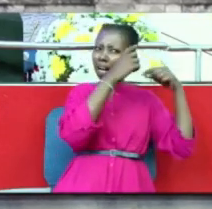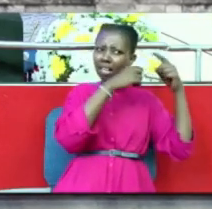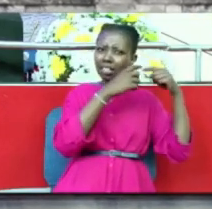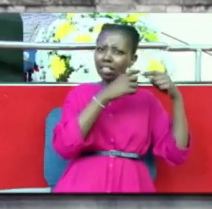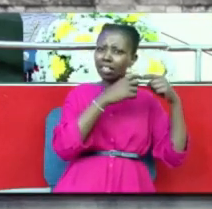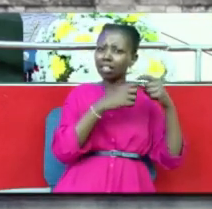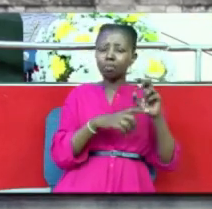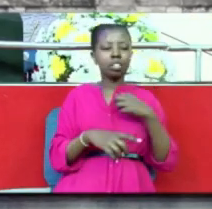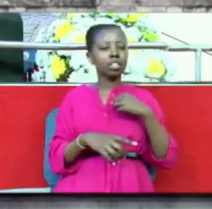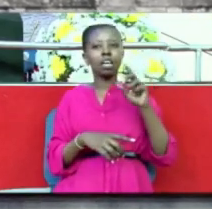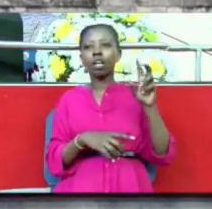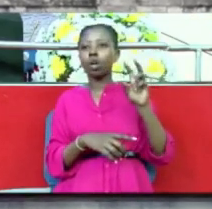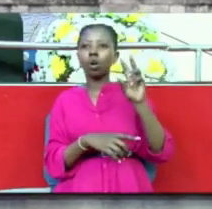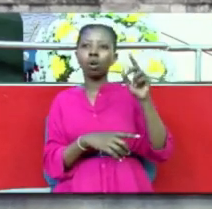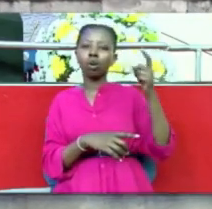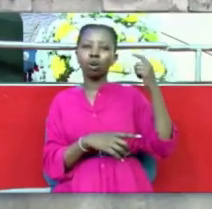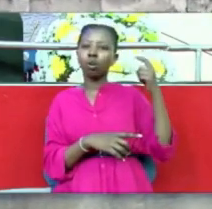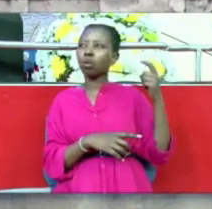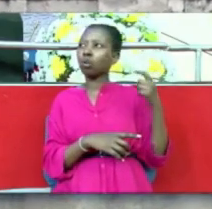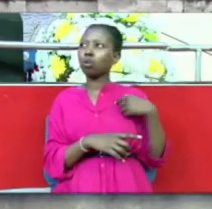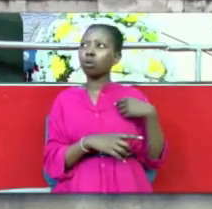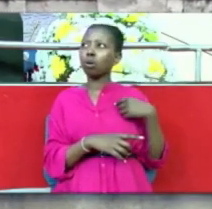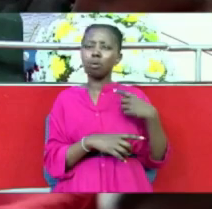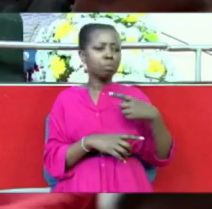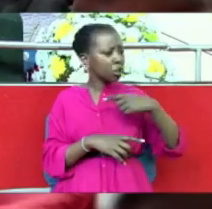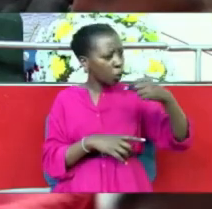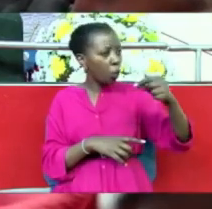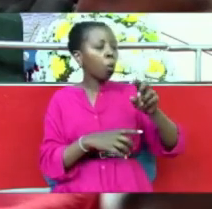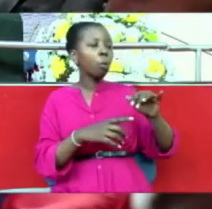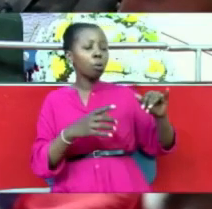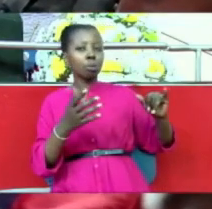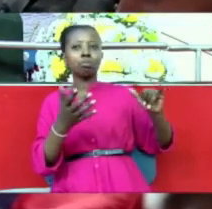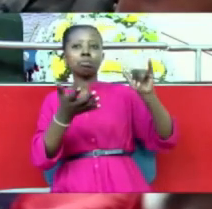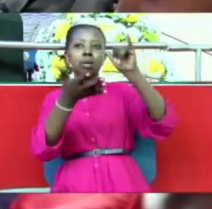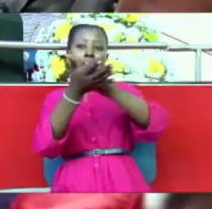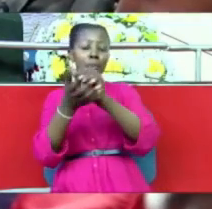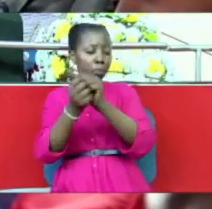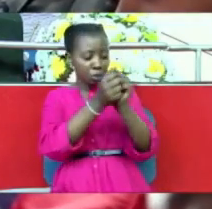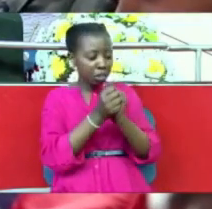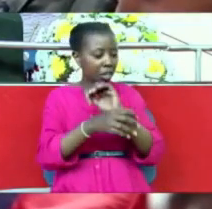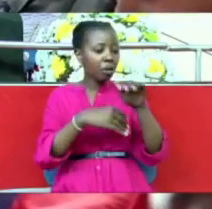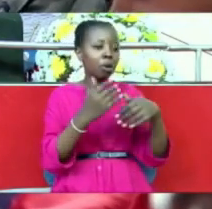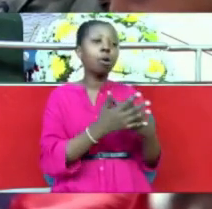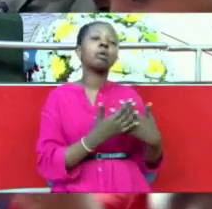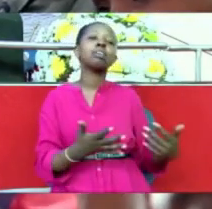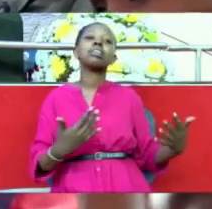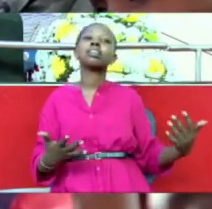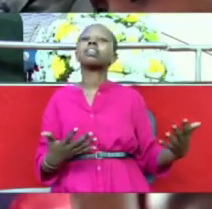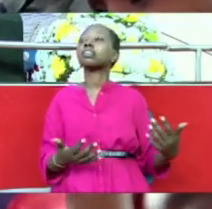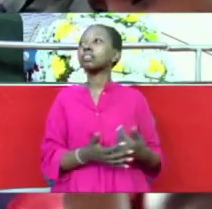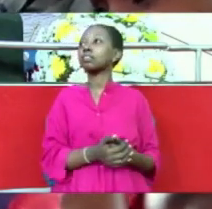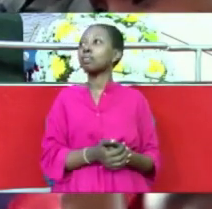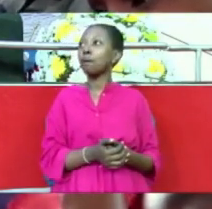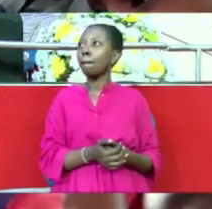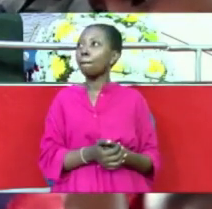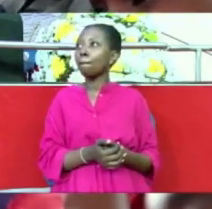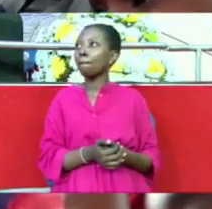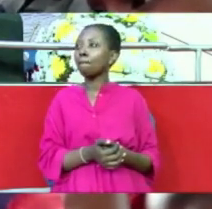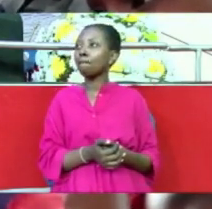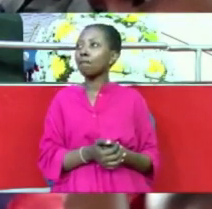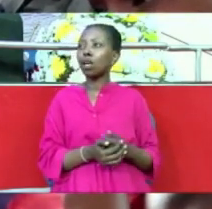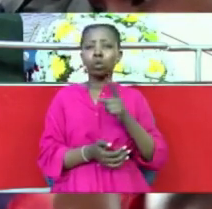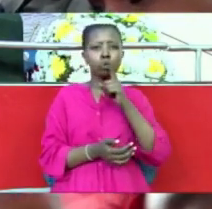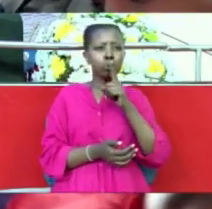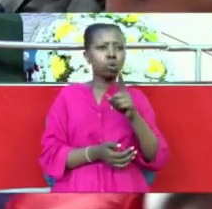said, never mind, let's go to the airport. Just take me to the airport. Whatever I go with is okay. Whatever is remaining, I'll give it to you. So,